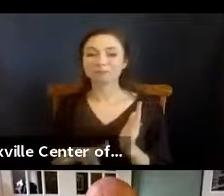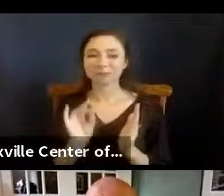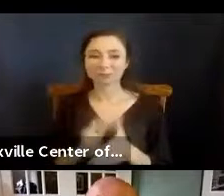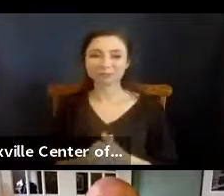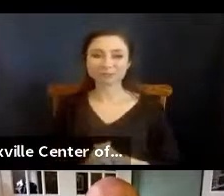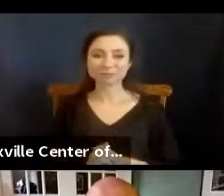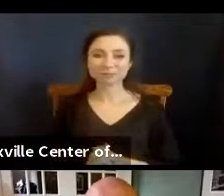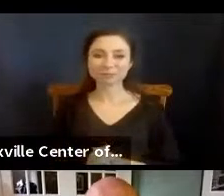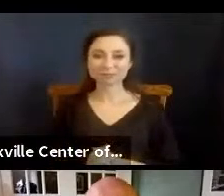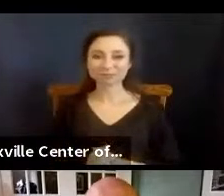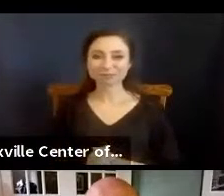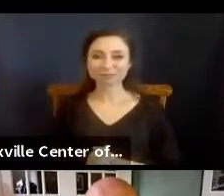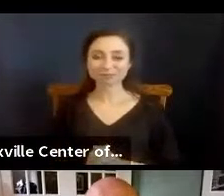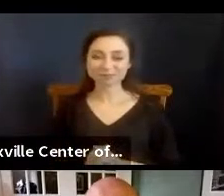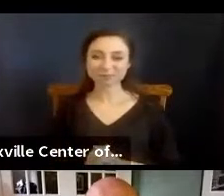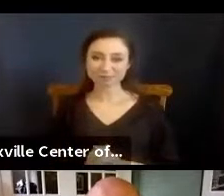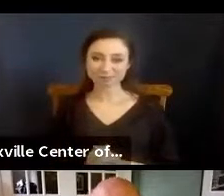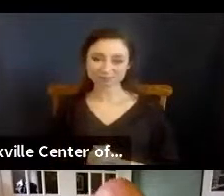So